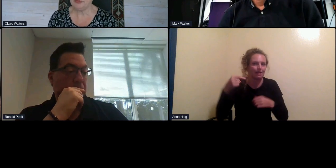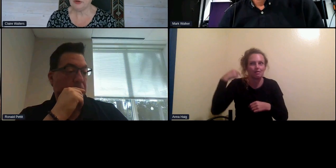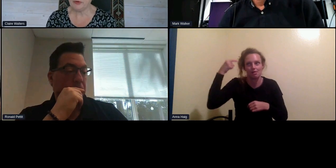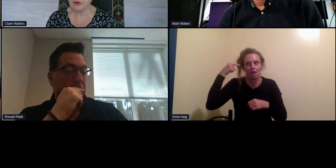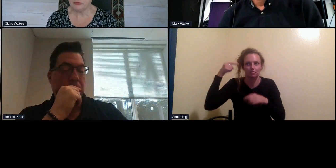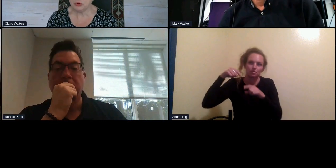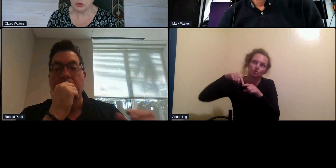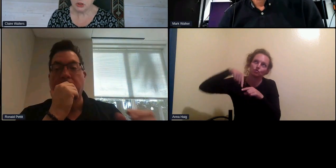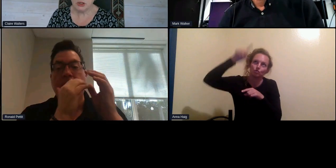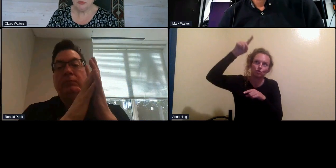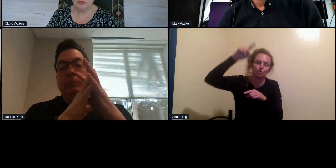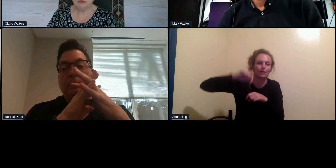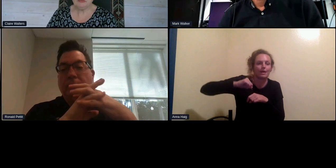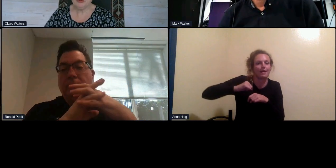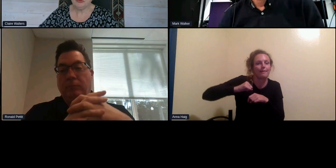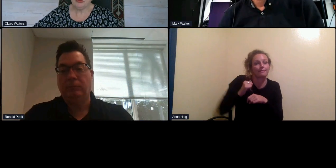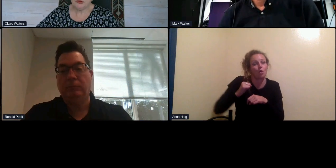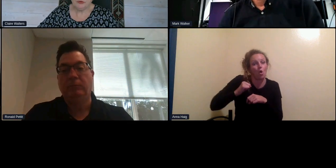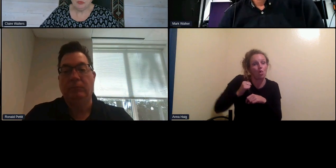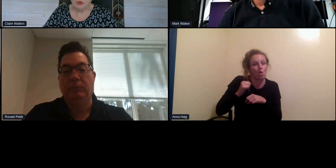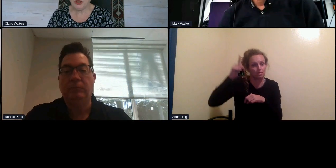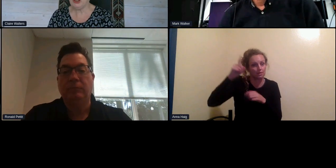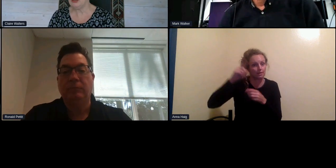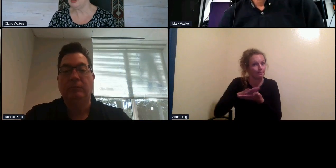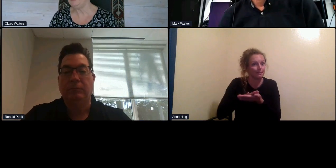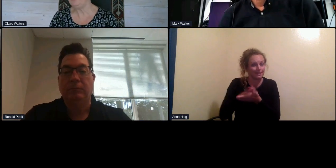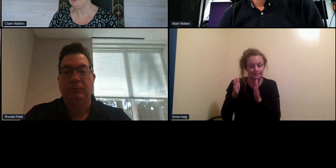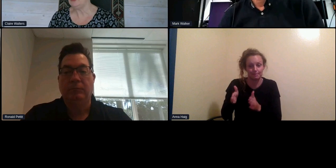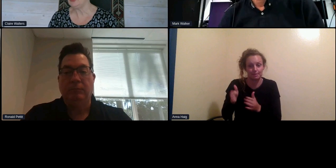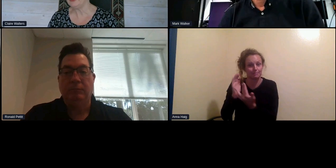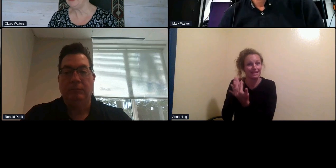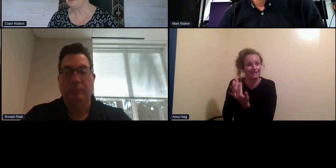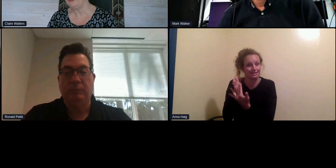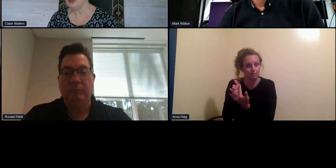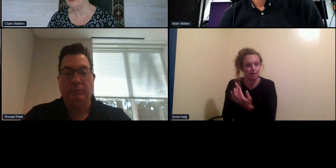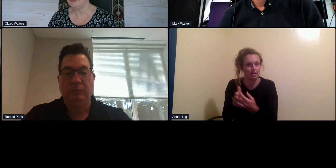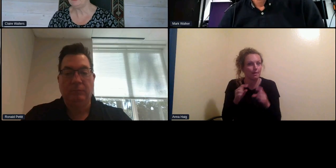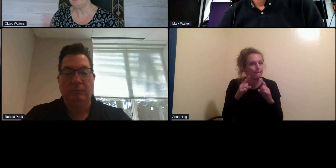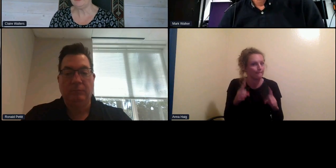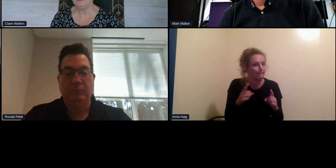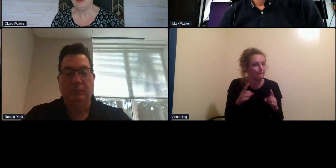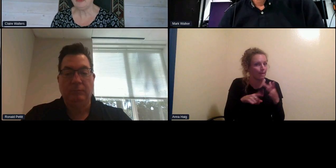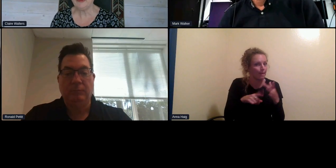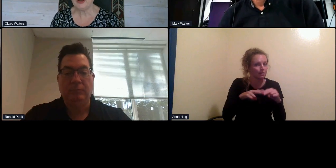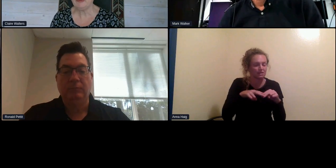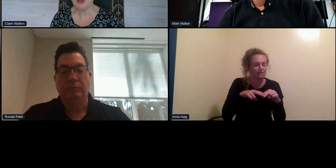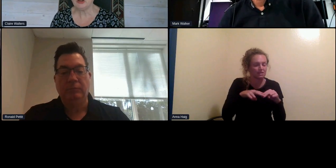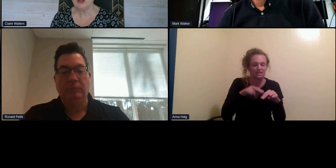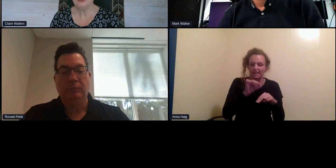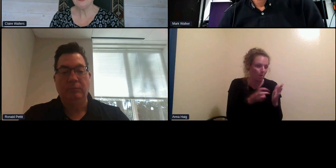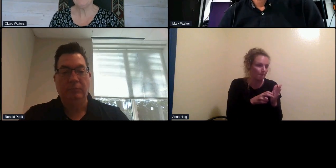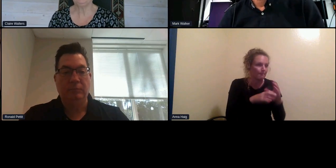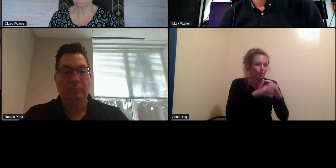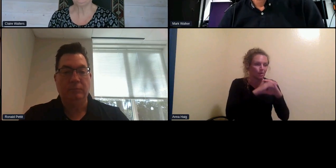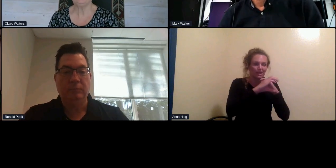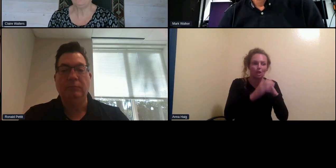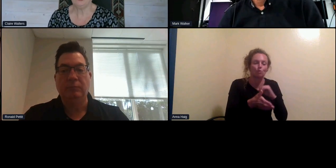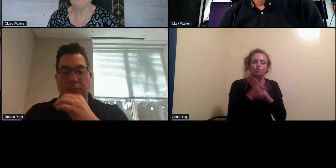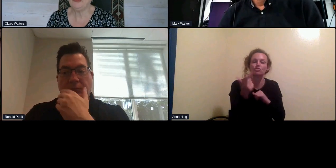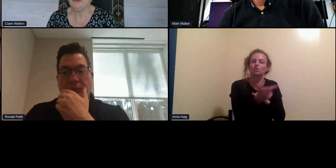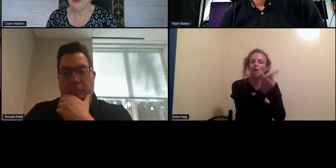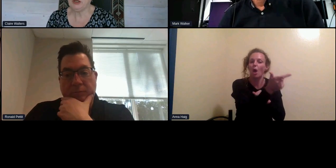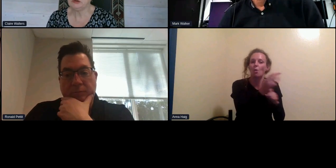Thank you. That really demonstrates, like you said, the business case is there very clearly for you. And I think it's a part of